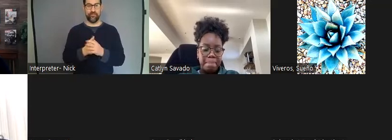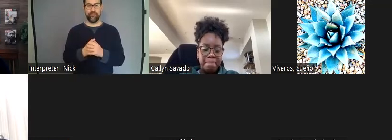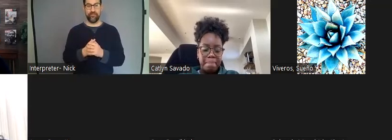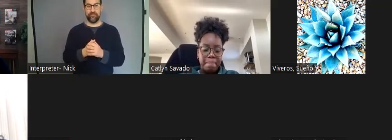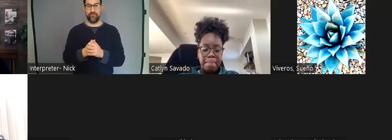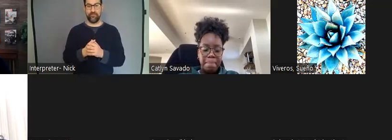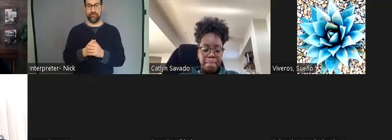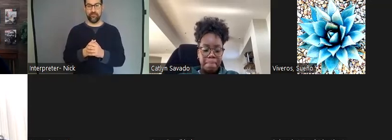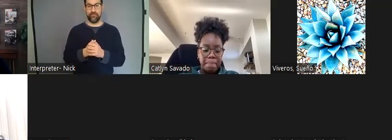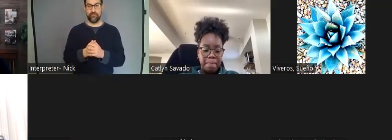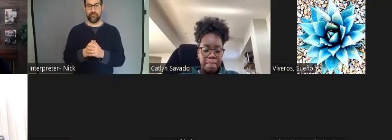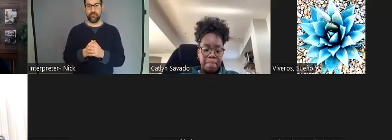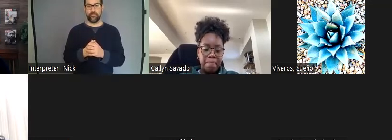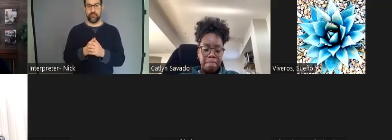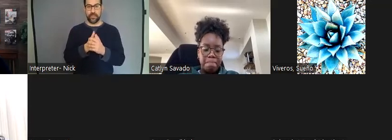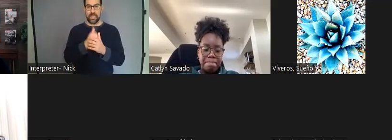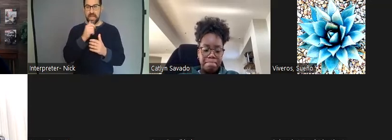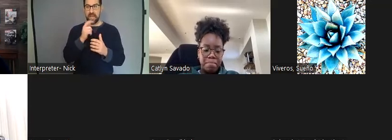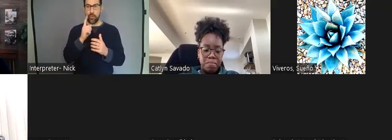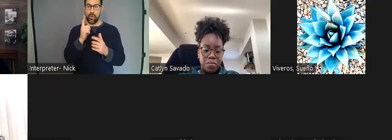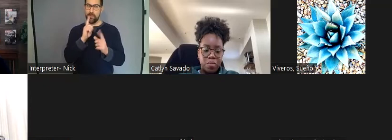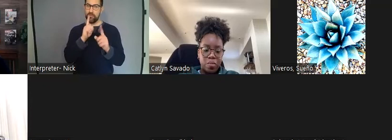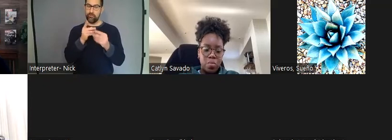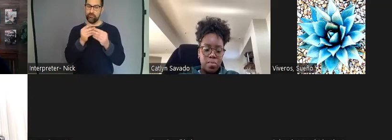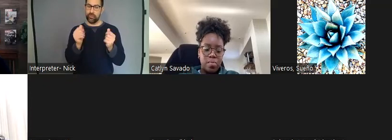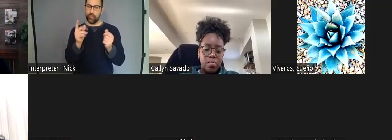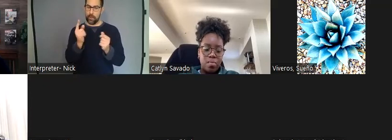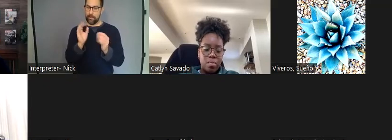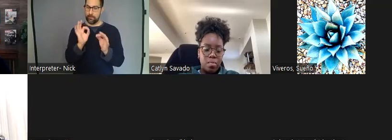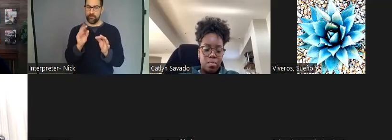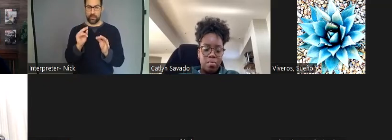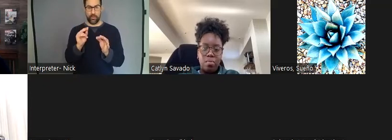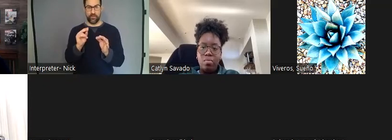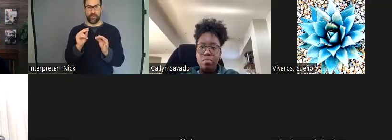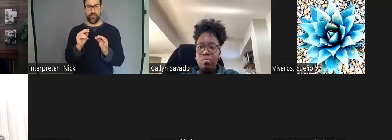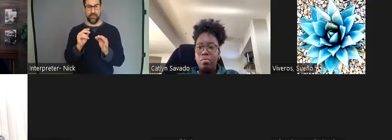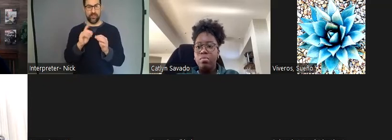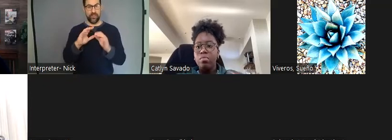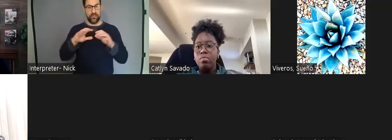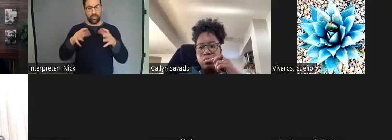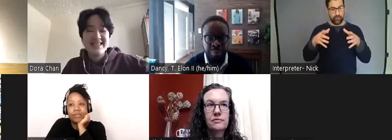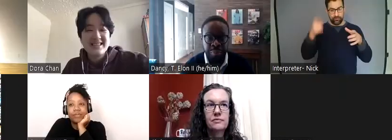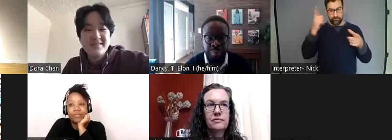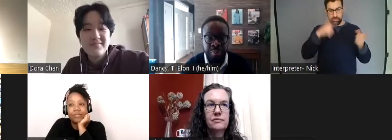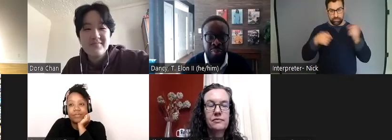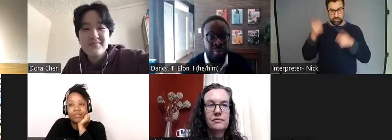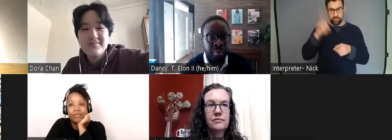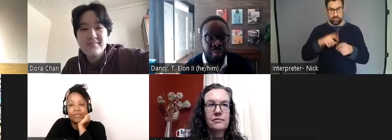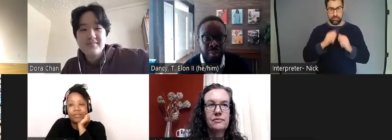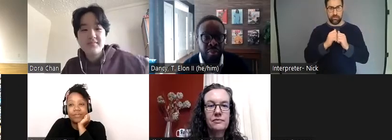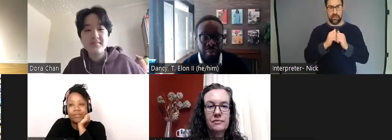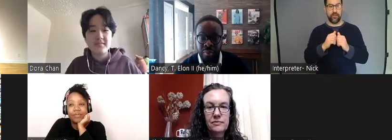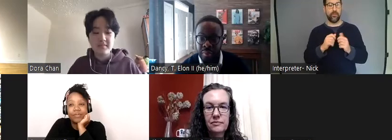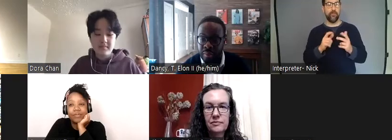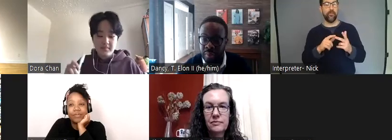definitely not, like a one size fits all. Like we've mentioned a lot. So, yeah. And